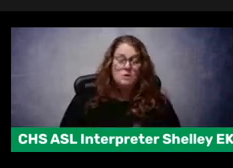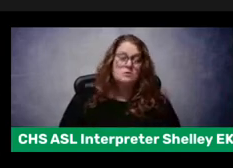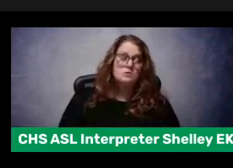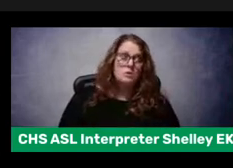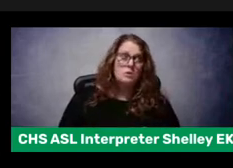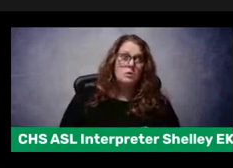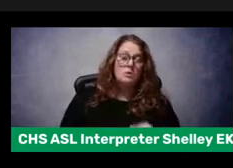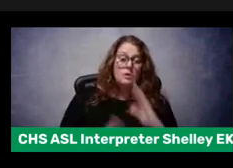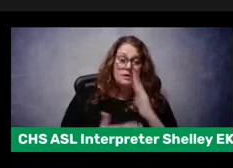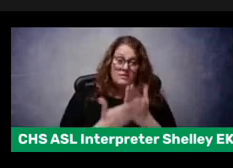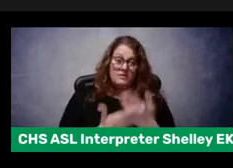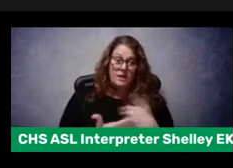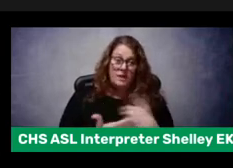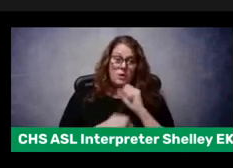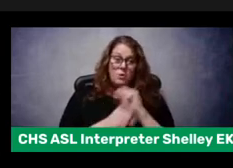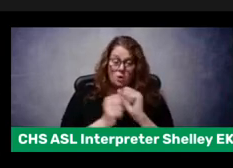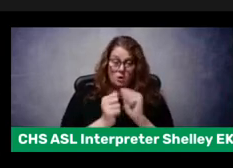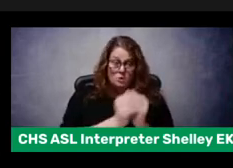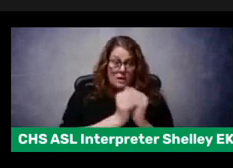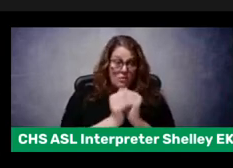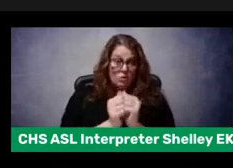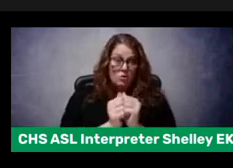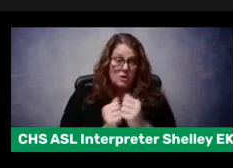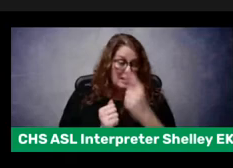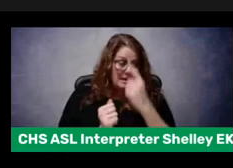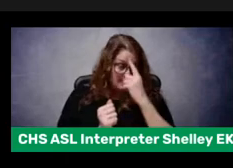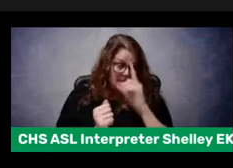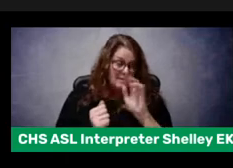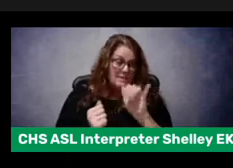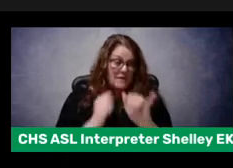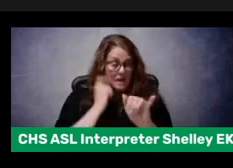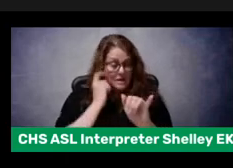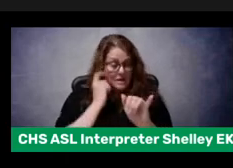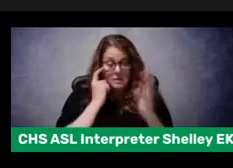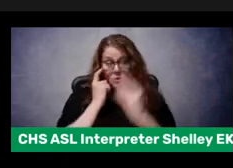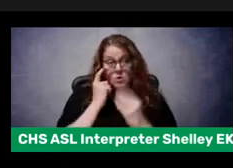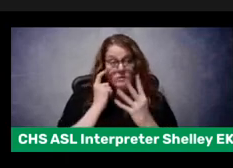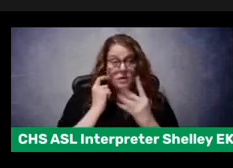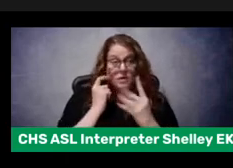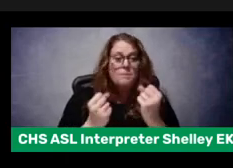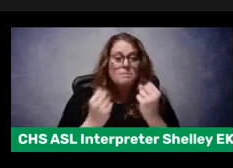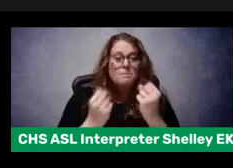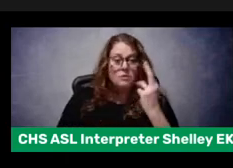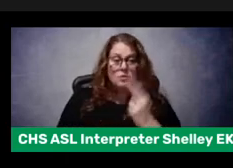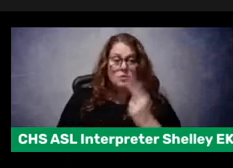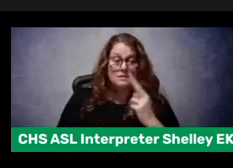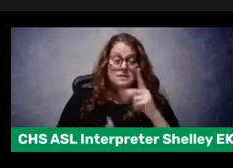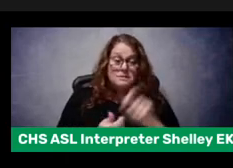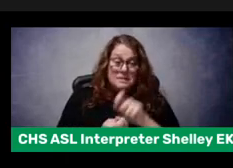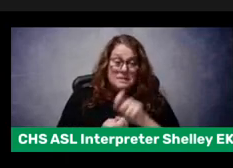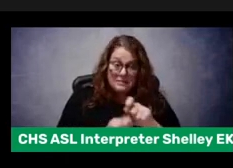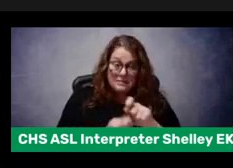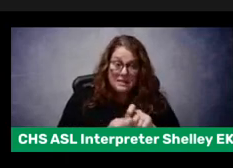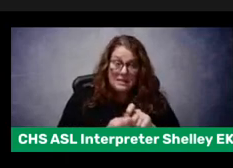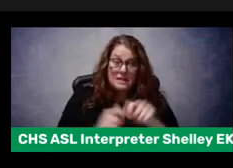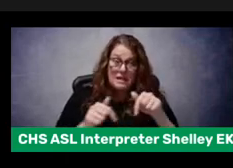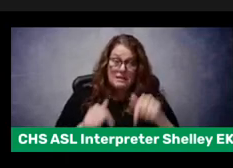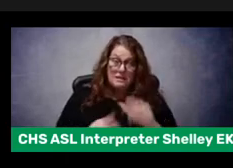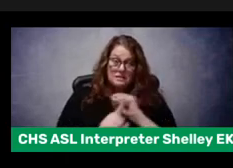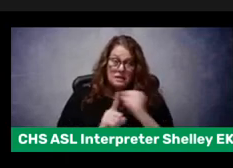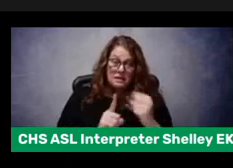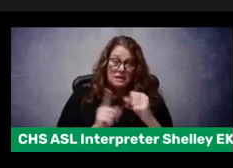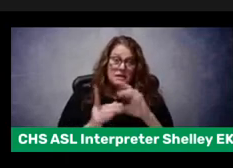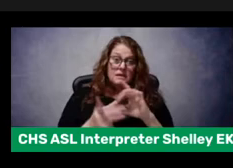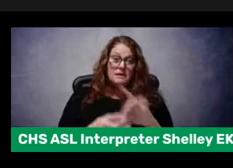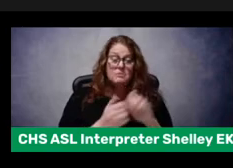the fact that we're working together, I think it's just been beautiful for many reasons, but specifically in this case around equity,